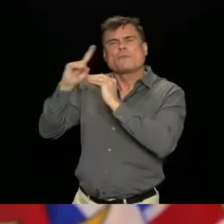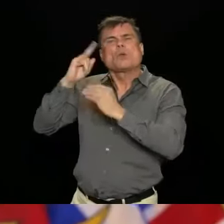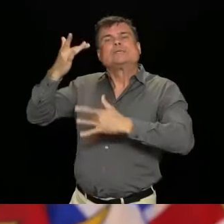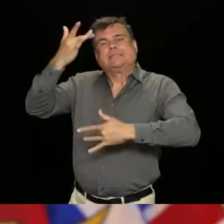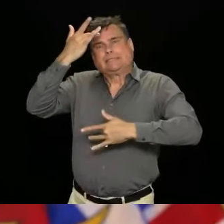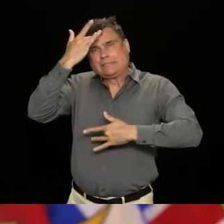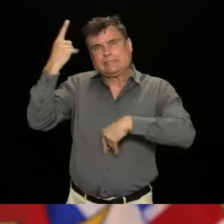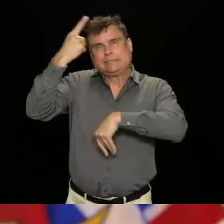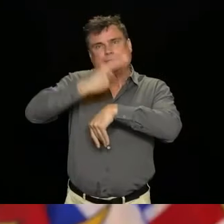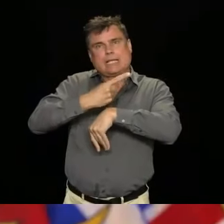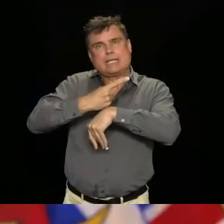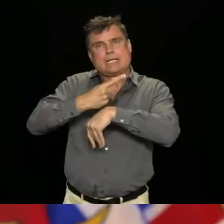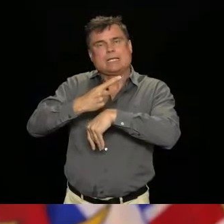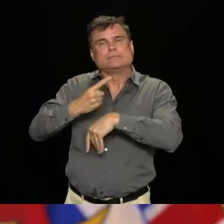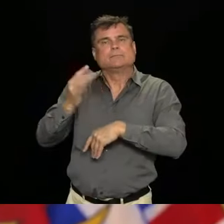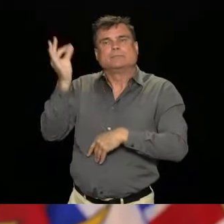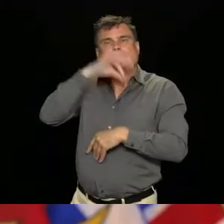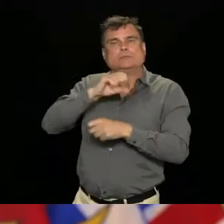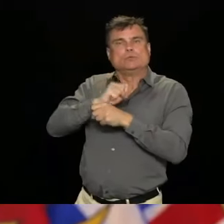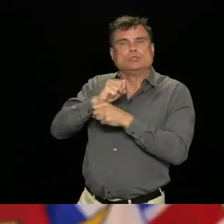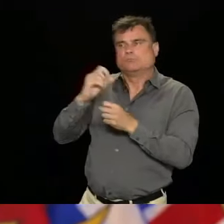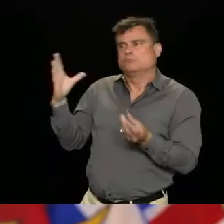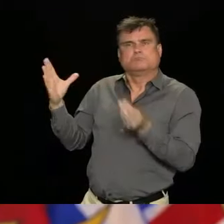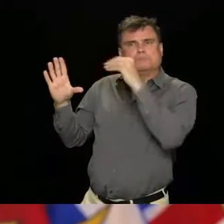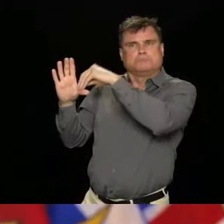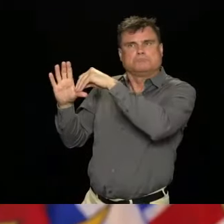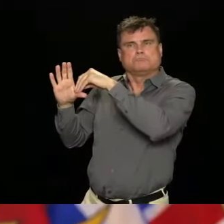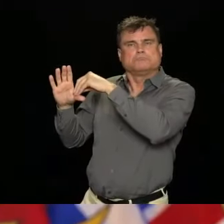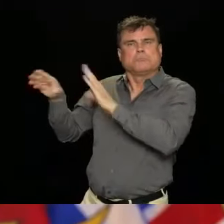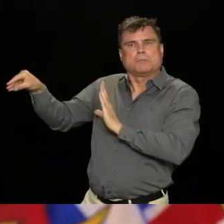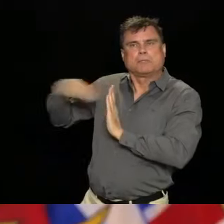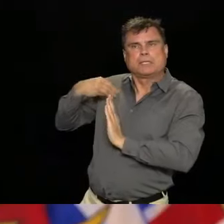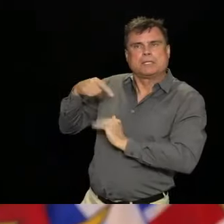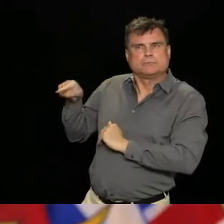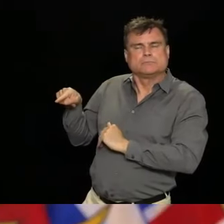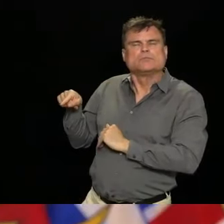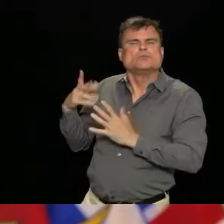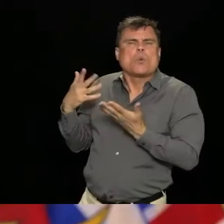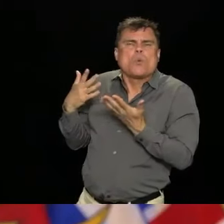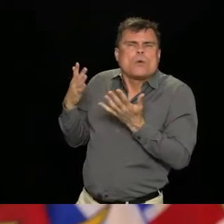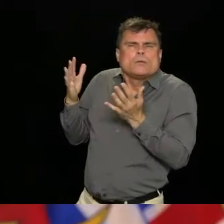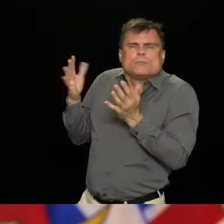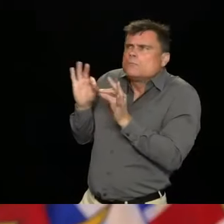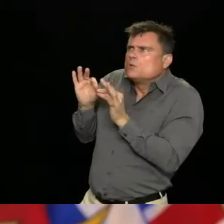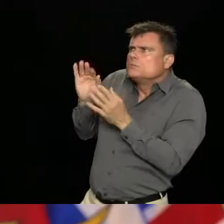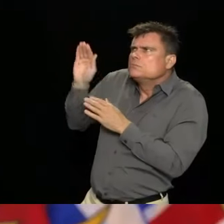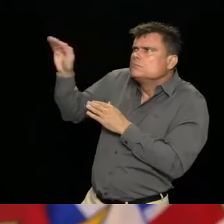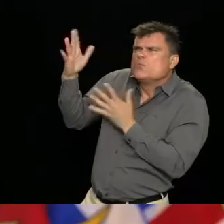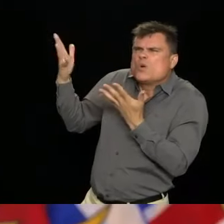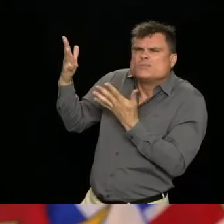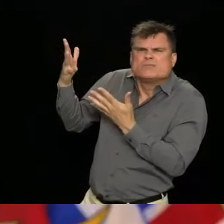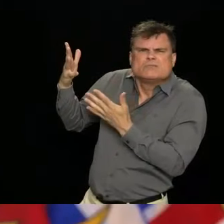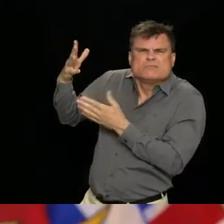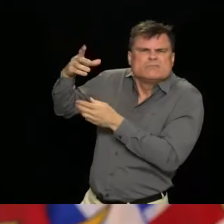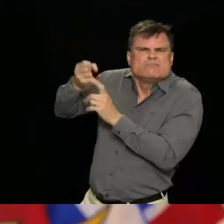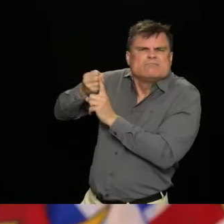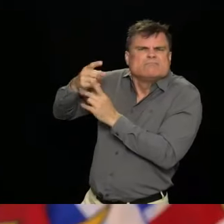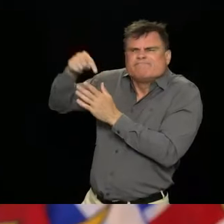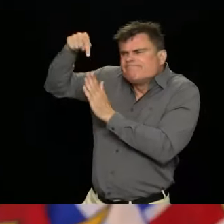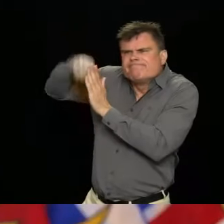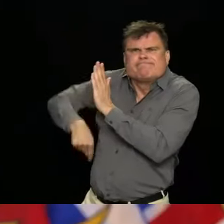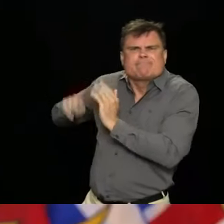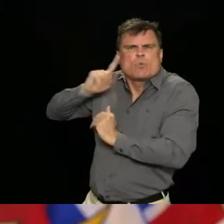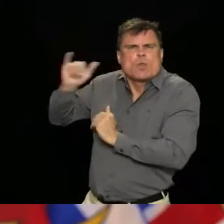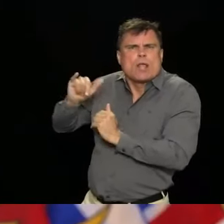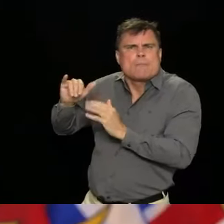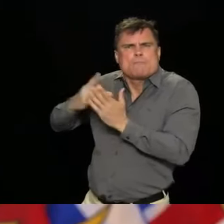ideas that are included in these dollars. We'll want to see the details before we make any kind of commitment and before we're able to show where those dollars might be